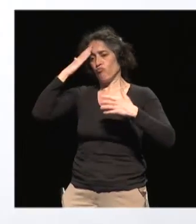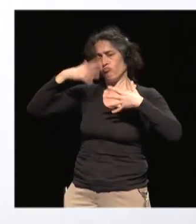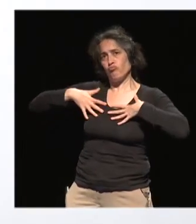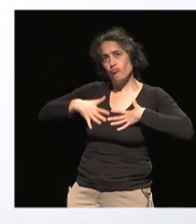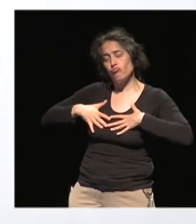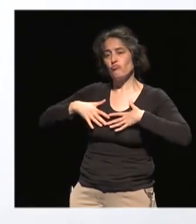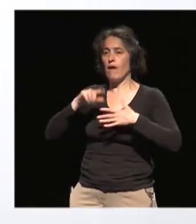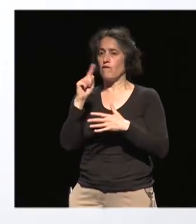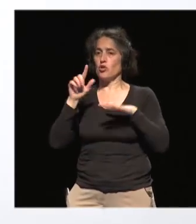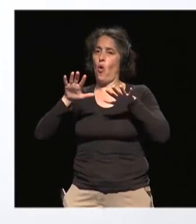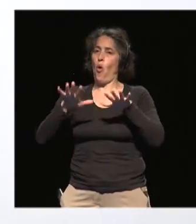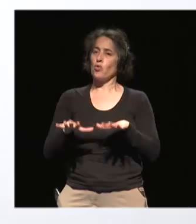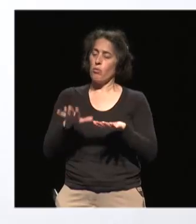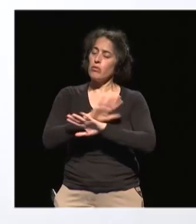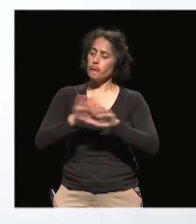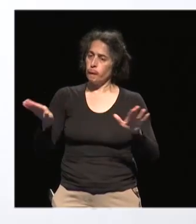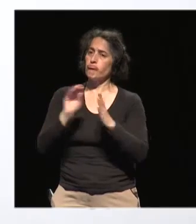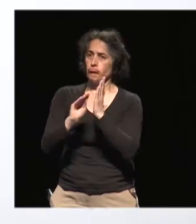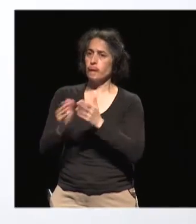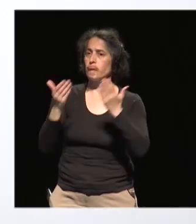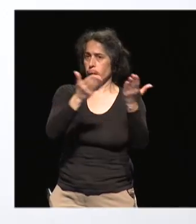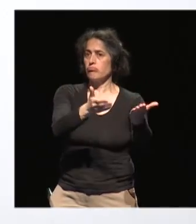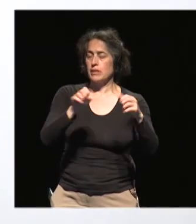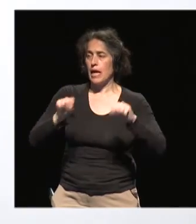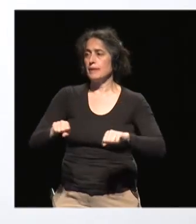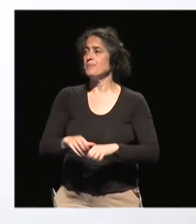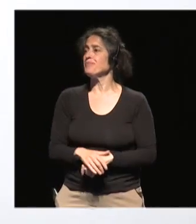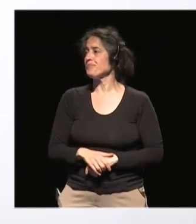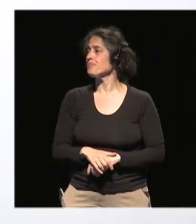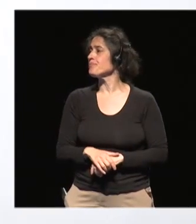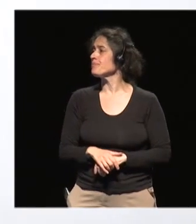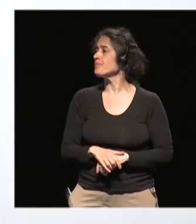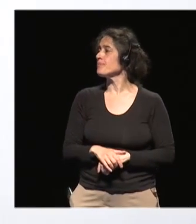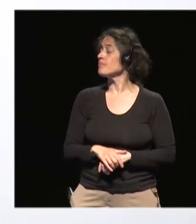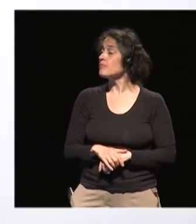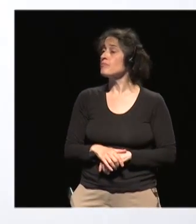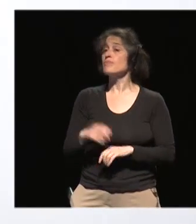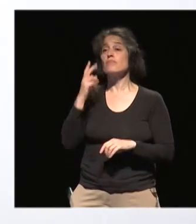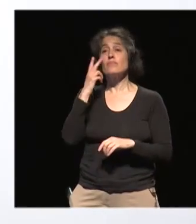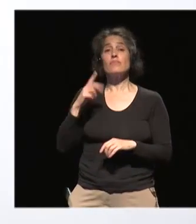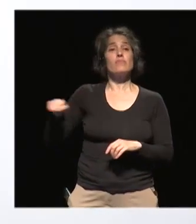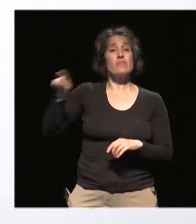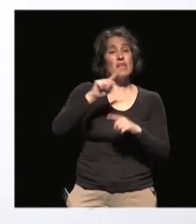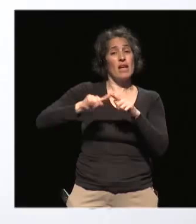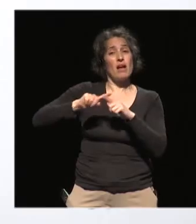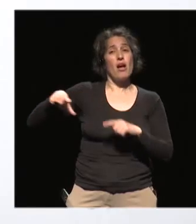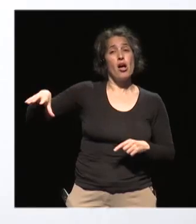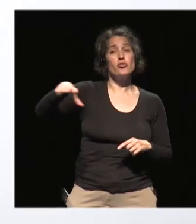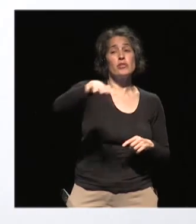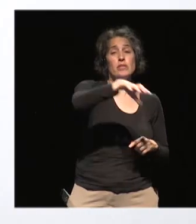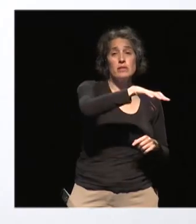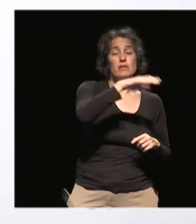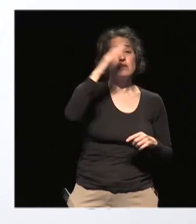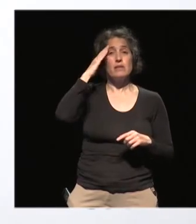facing in their preparation, in the preparation of their INDCs. One, of course, is that the Conference of